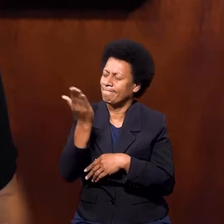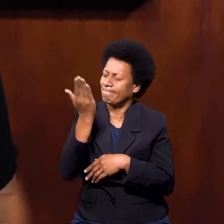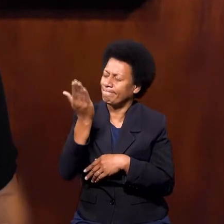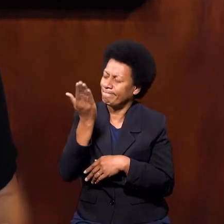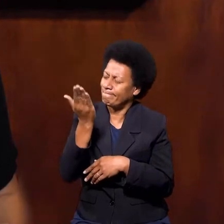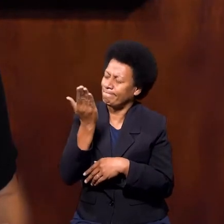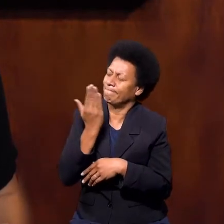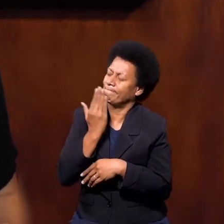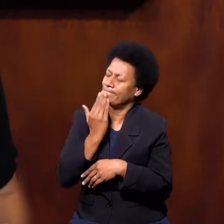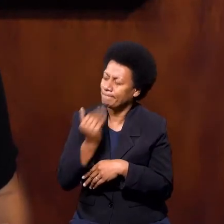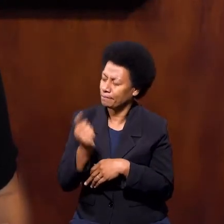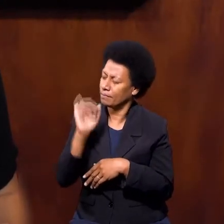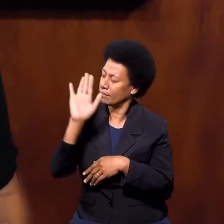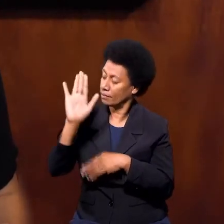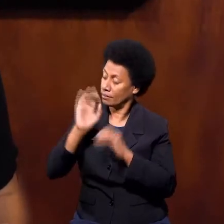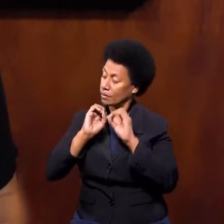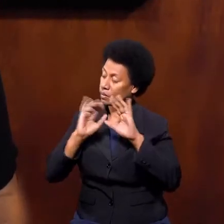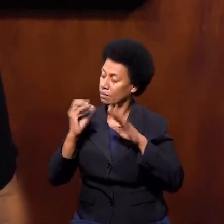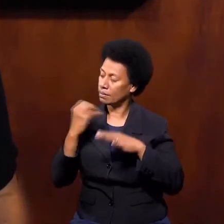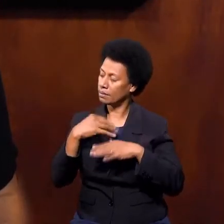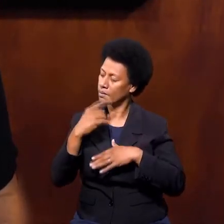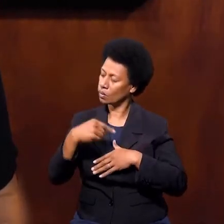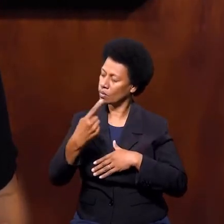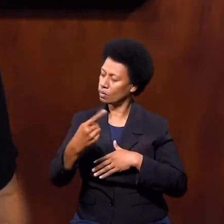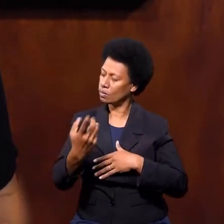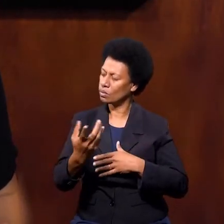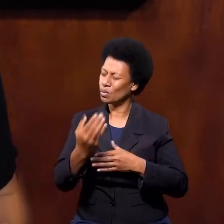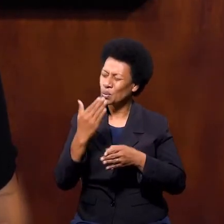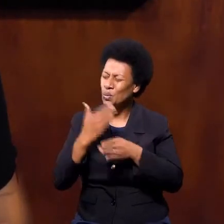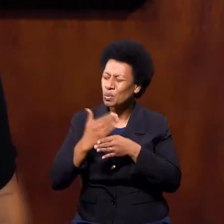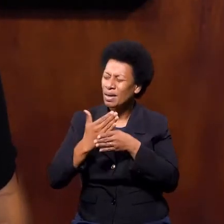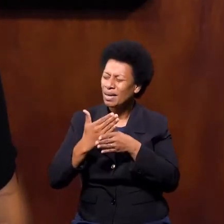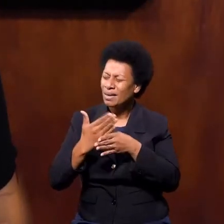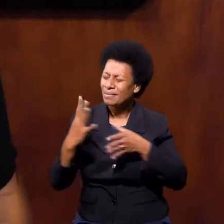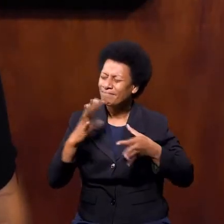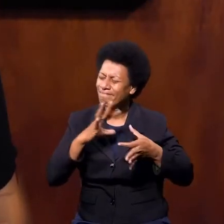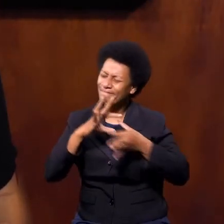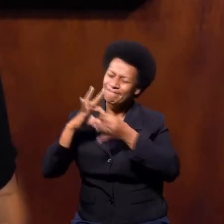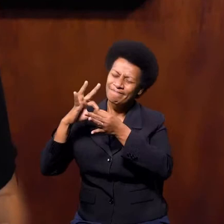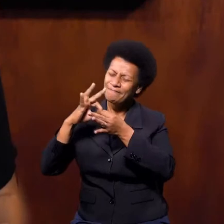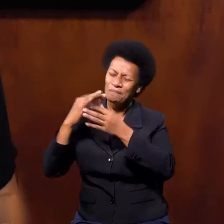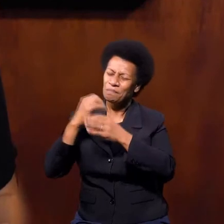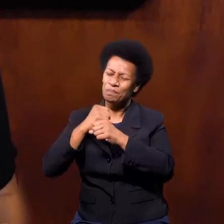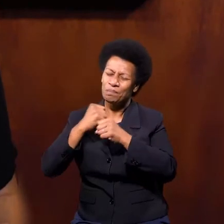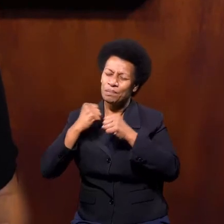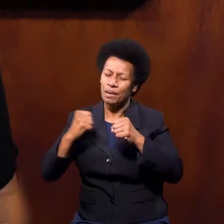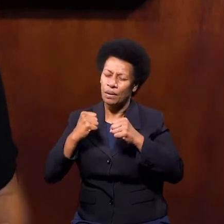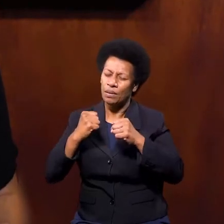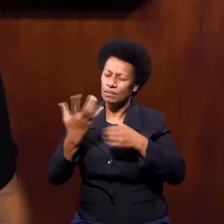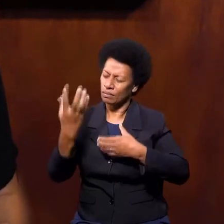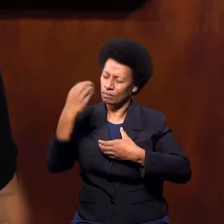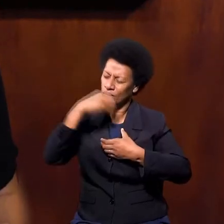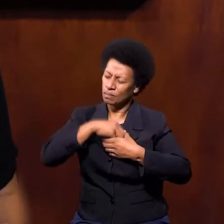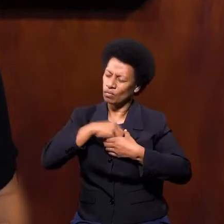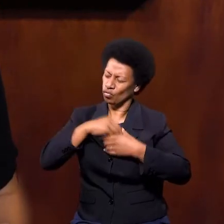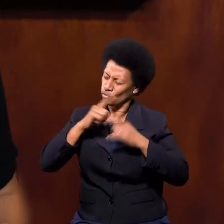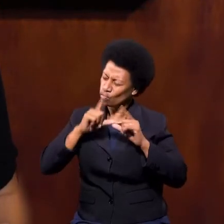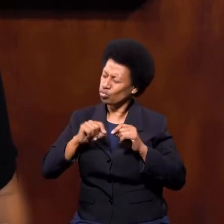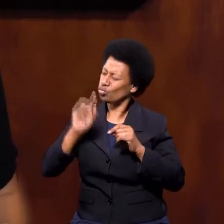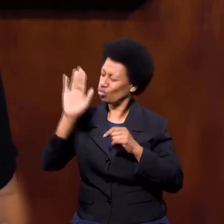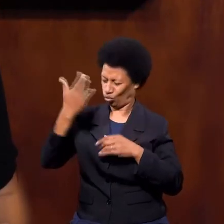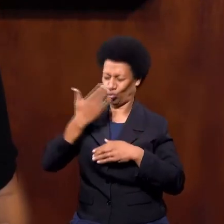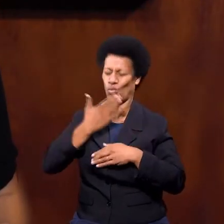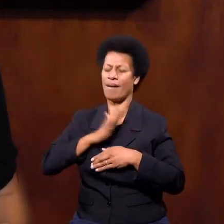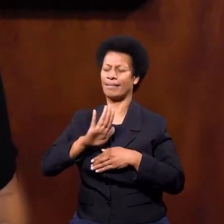earnestly, entreating you, that your Spirit continue to work its mighty power in our lives, to do in us